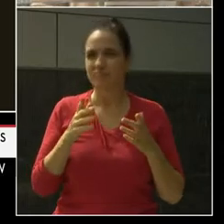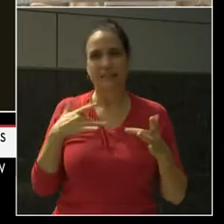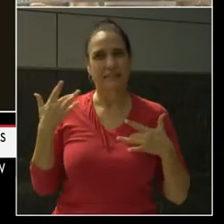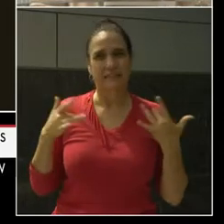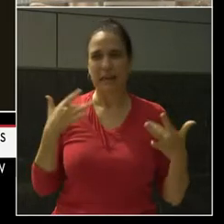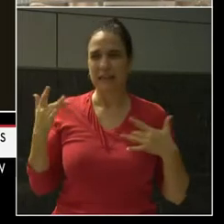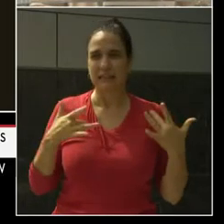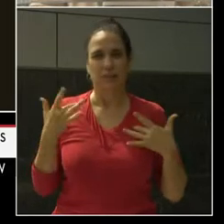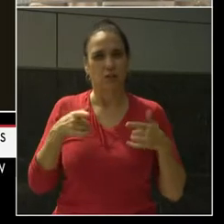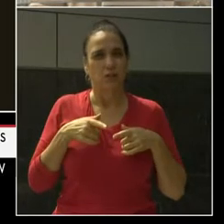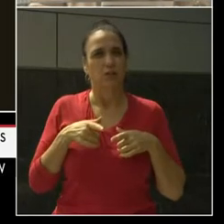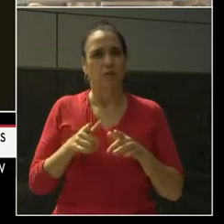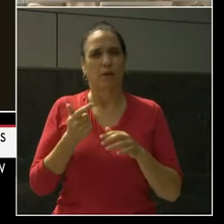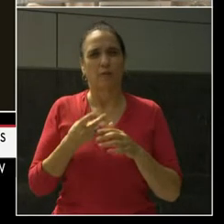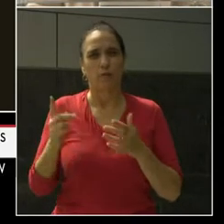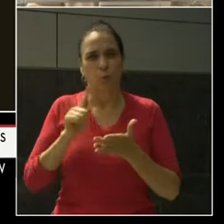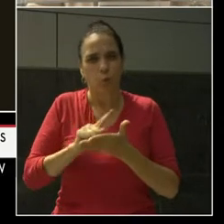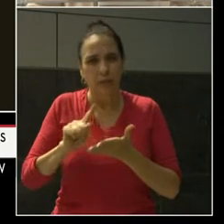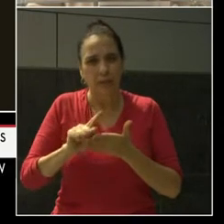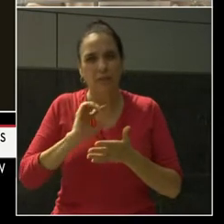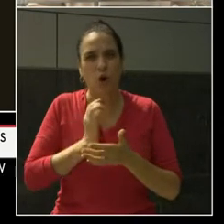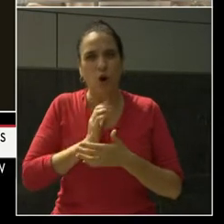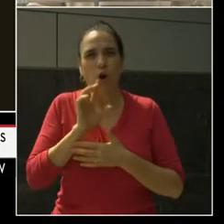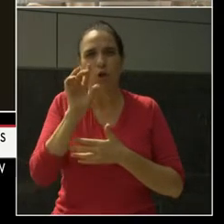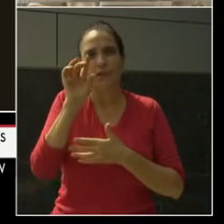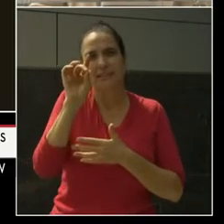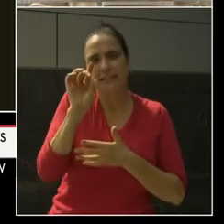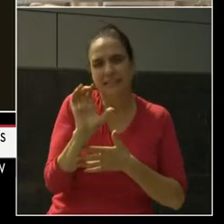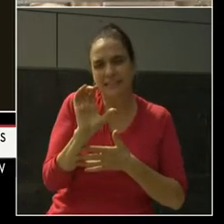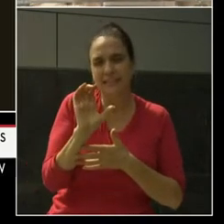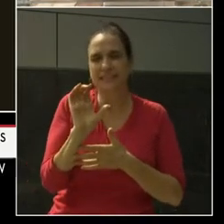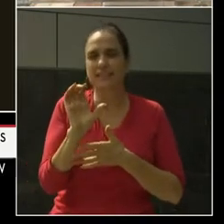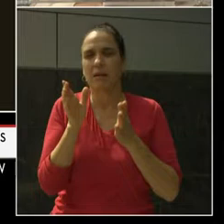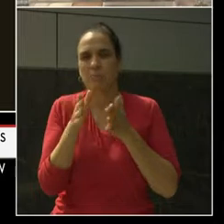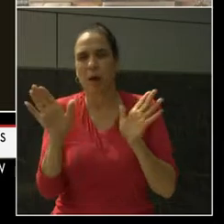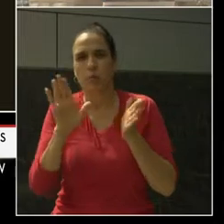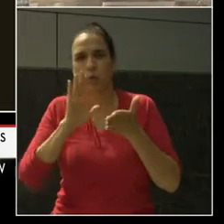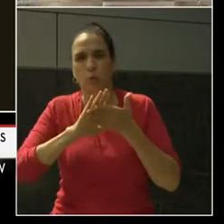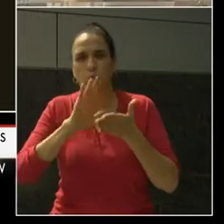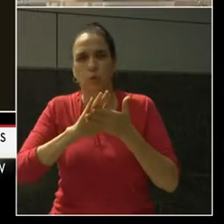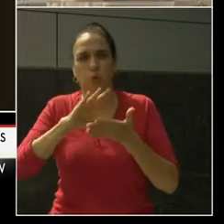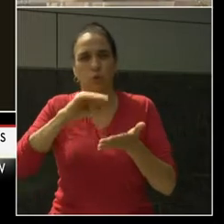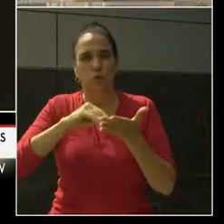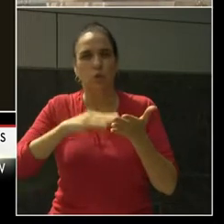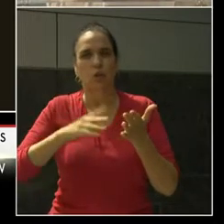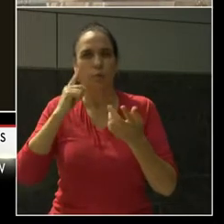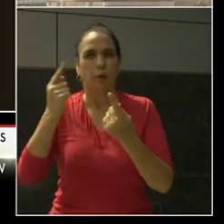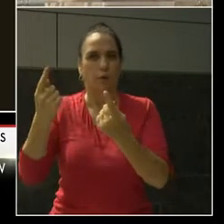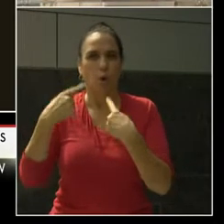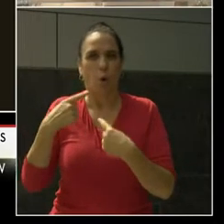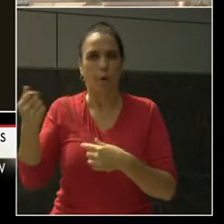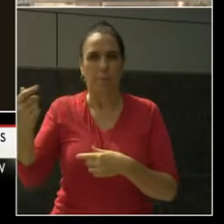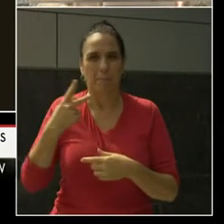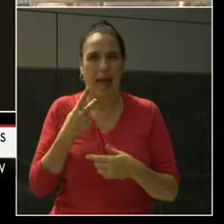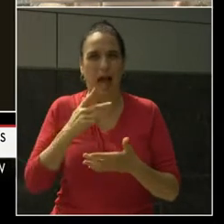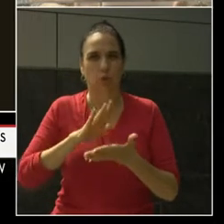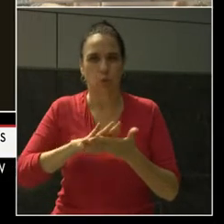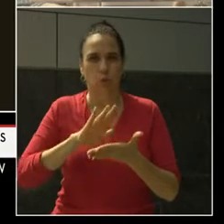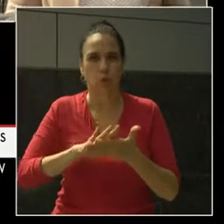of weeks, our DC public school students will be going back to school.